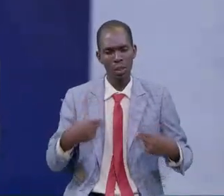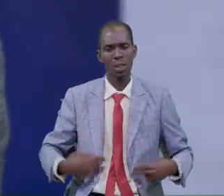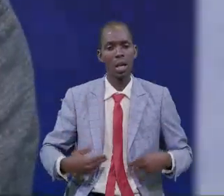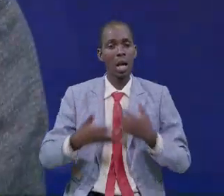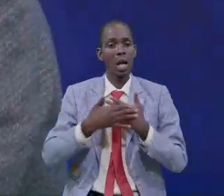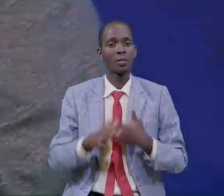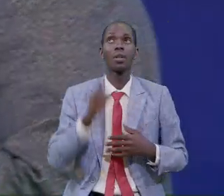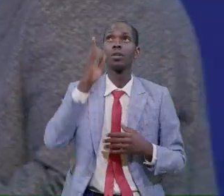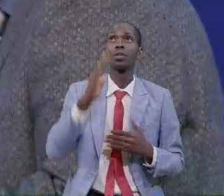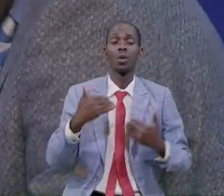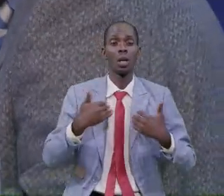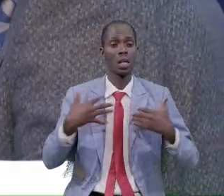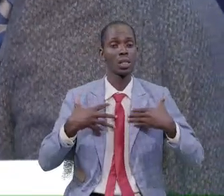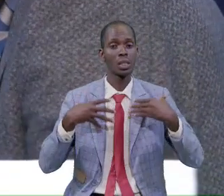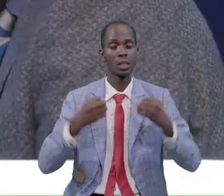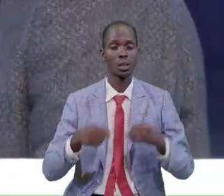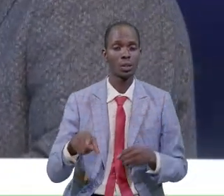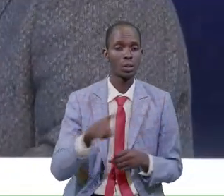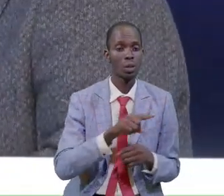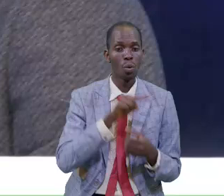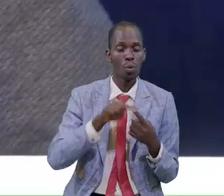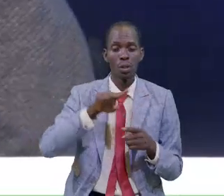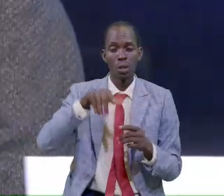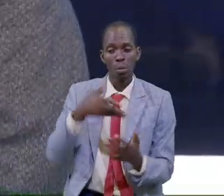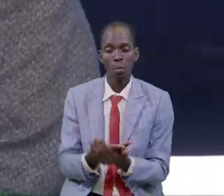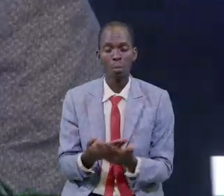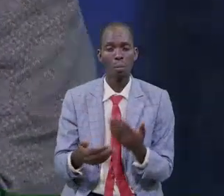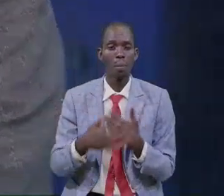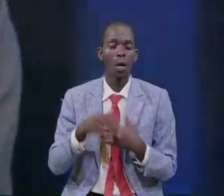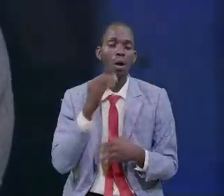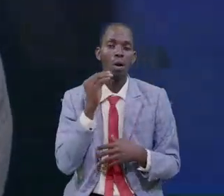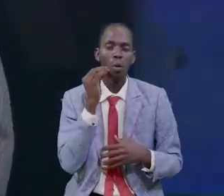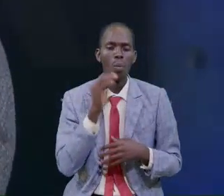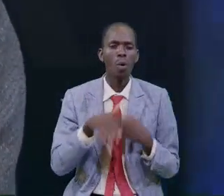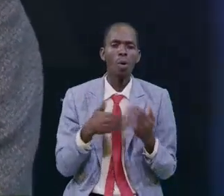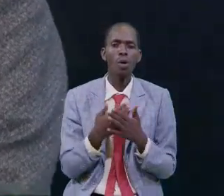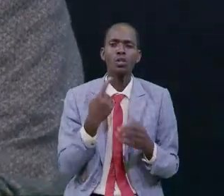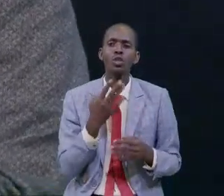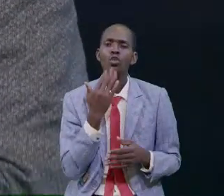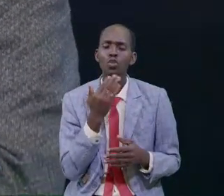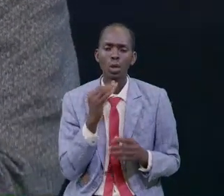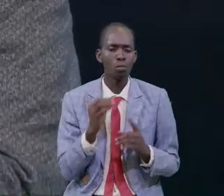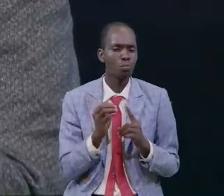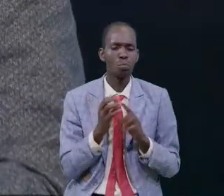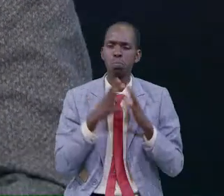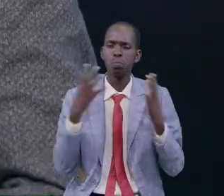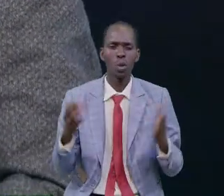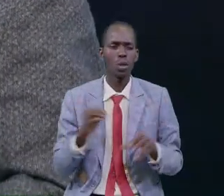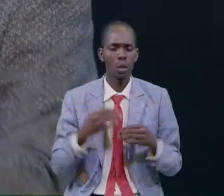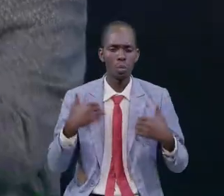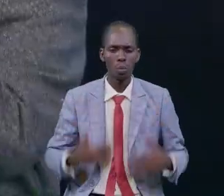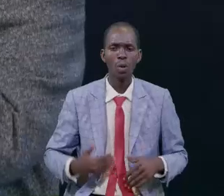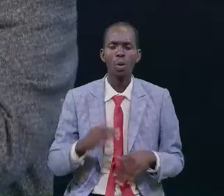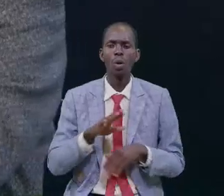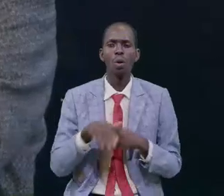home, all the sugar too much in our body, all the blood sugar that is giving us problem, and we're waking